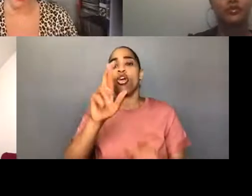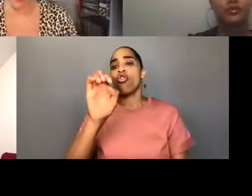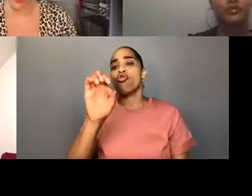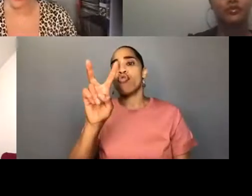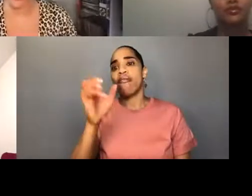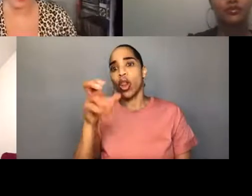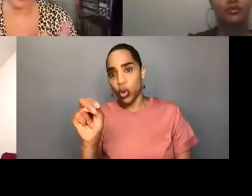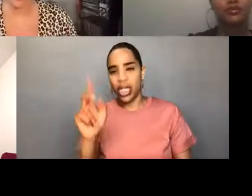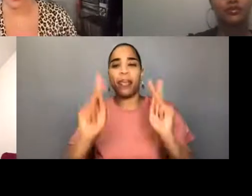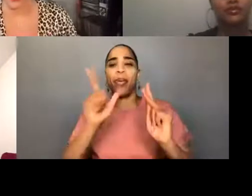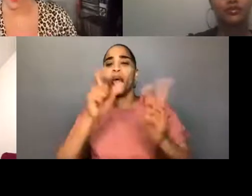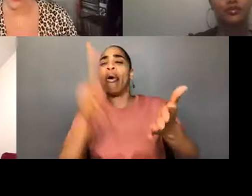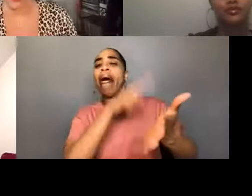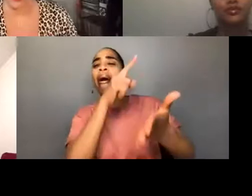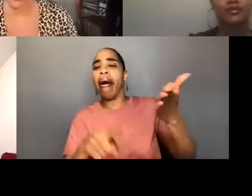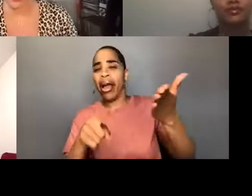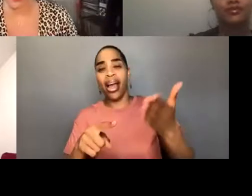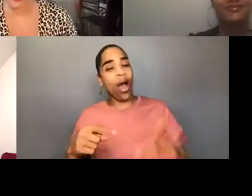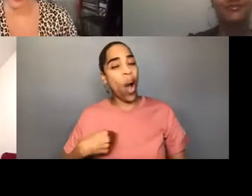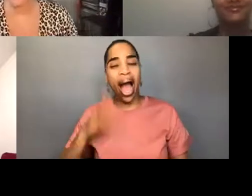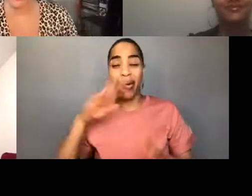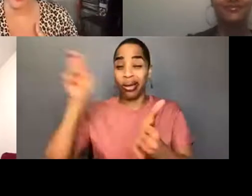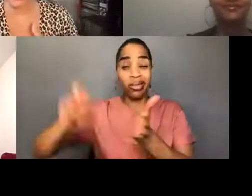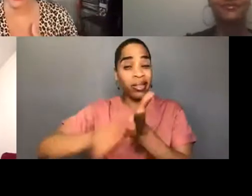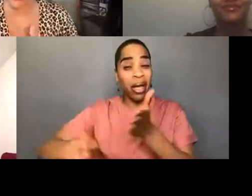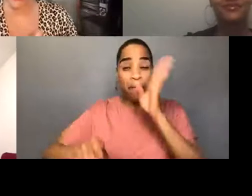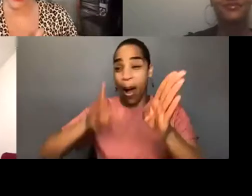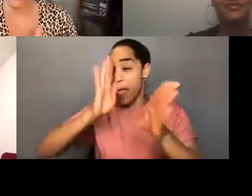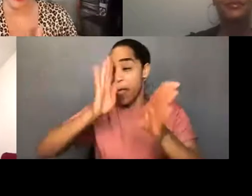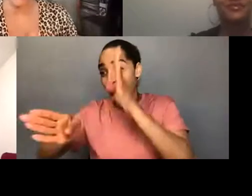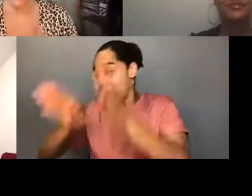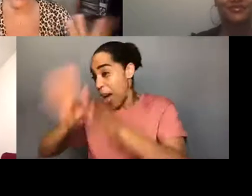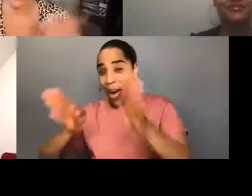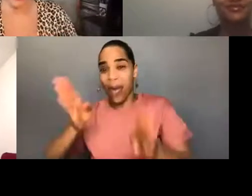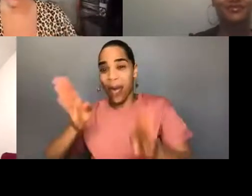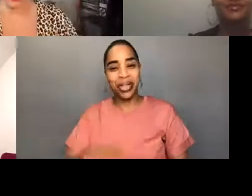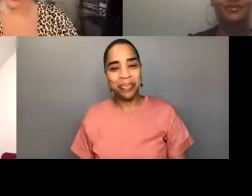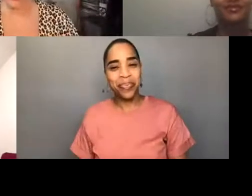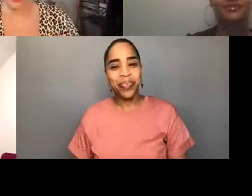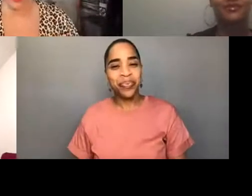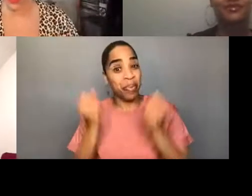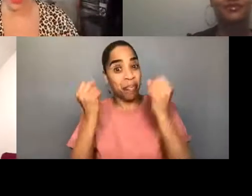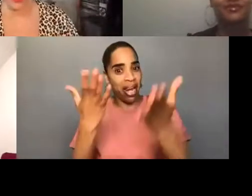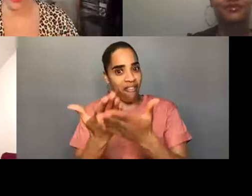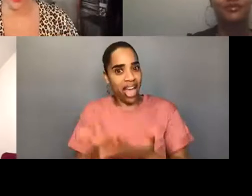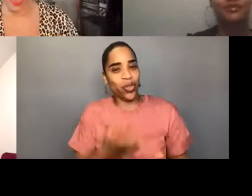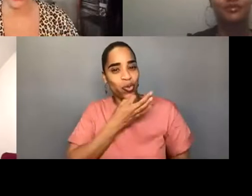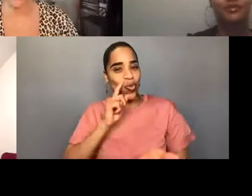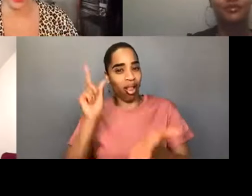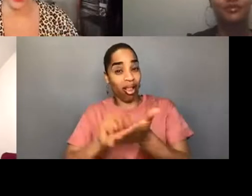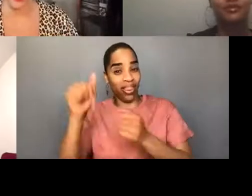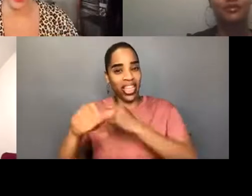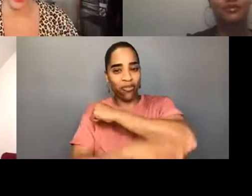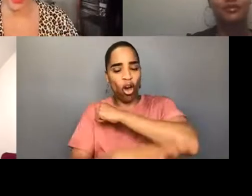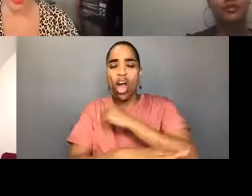of that part, I'm definitely coming for them with a lot of scholarship and facts. So that's kind of my typical process, is I